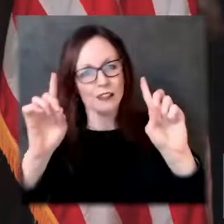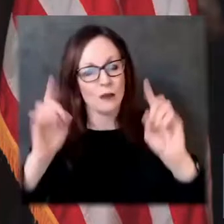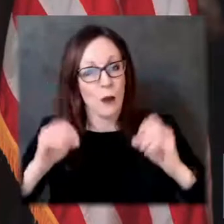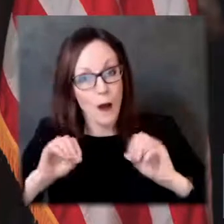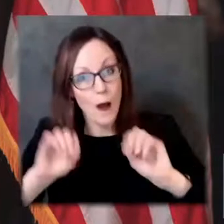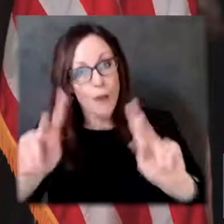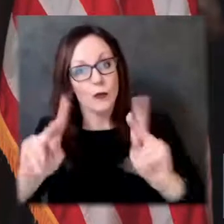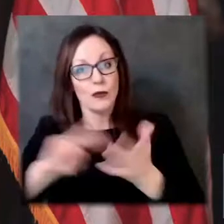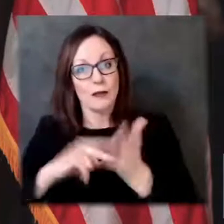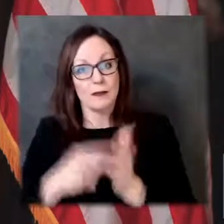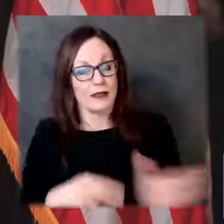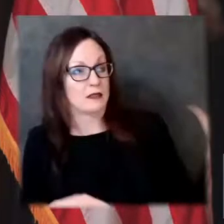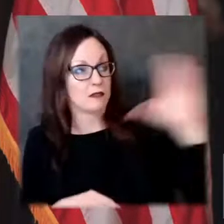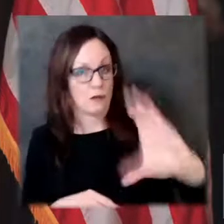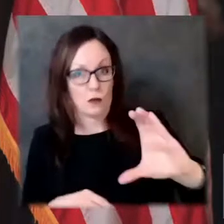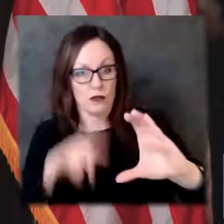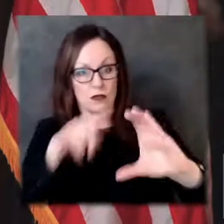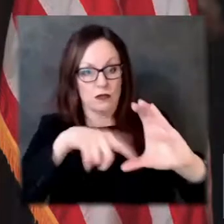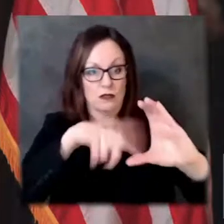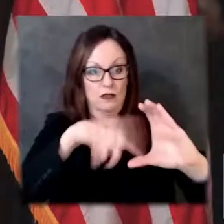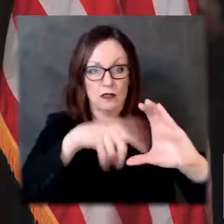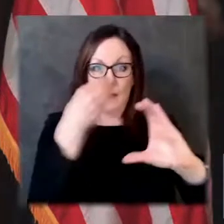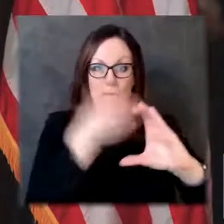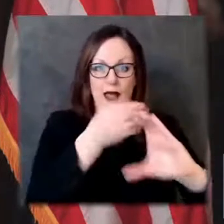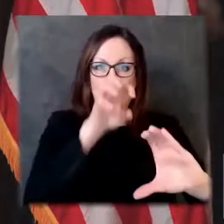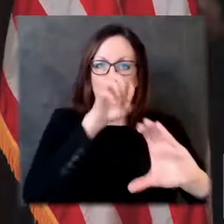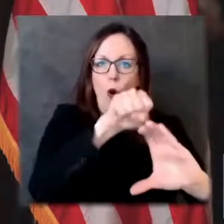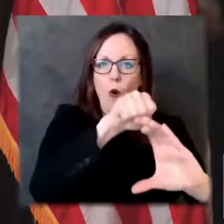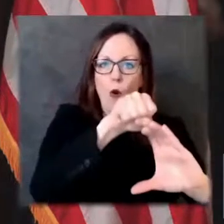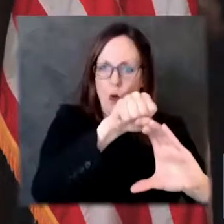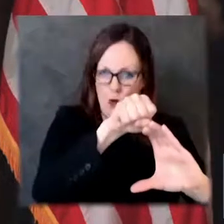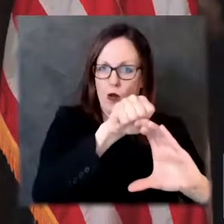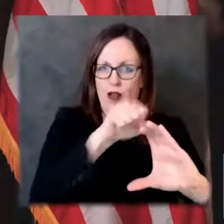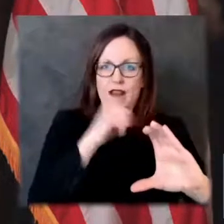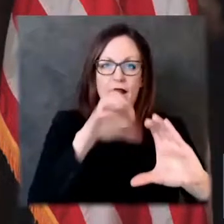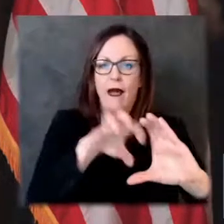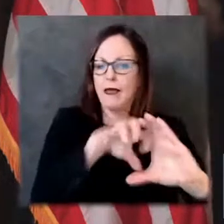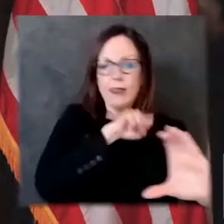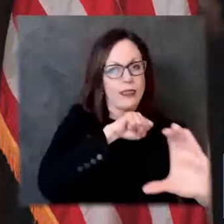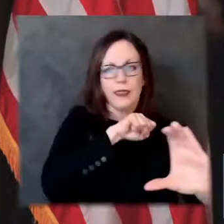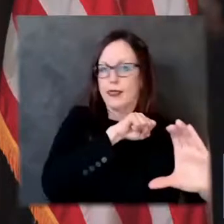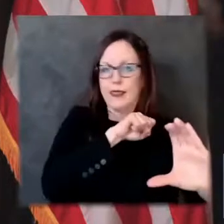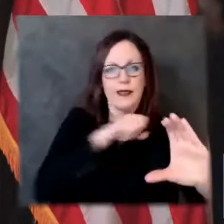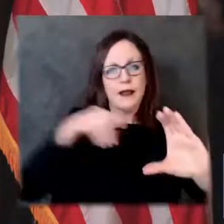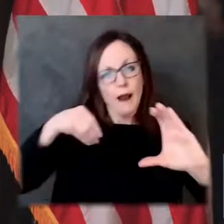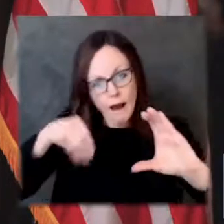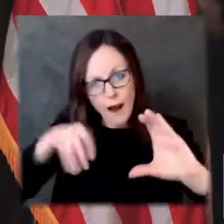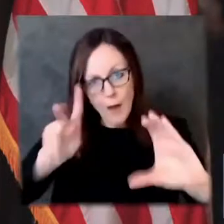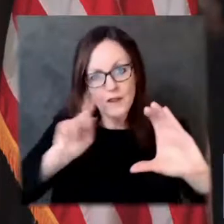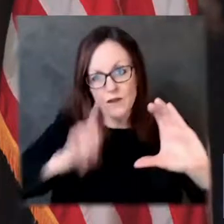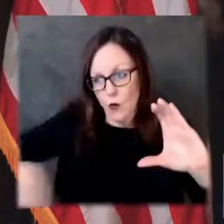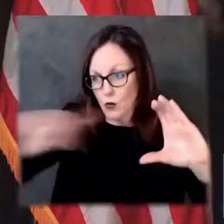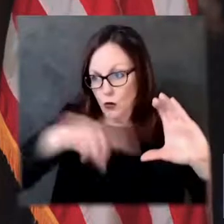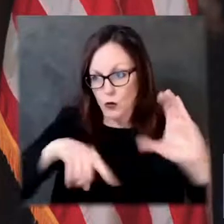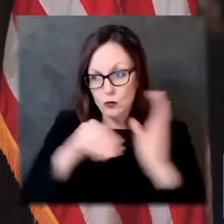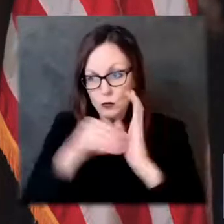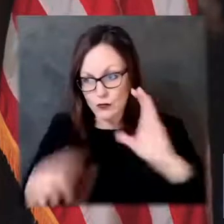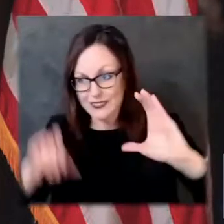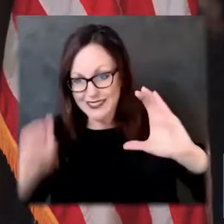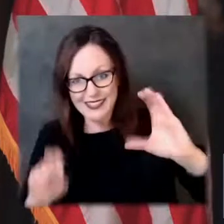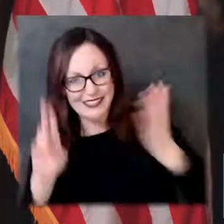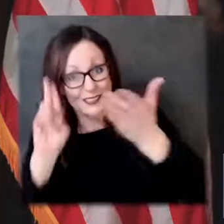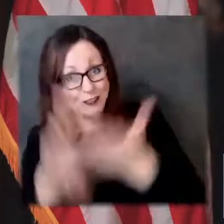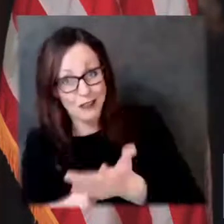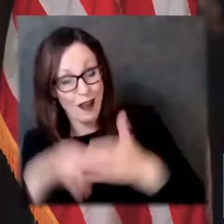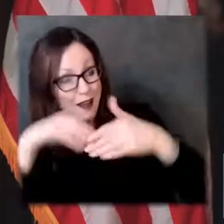freeze for our system campuses. And we're also going to expand Bucky's tuition promise to all UW system